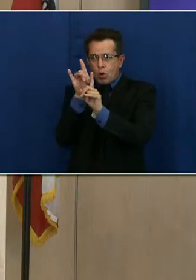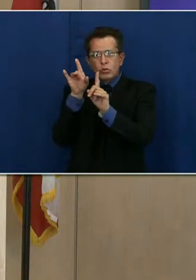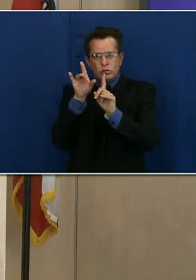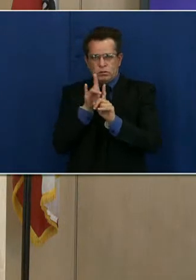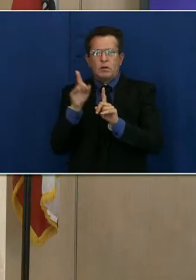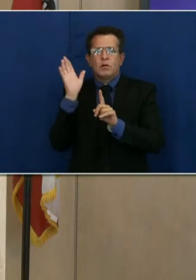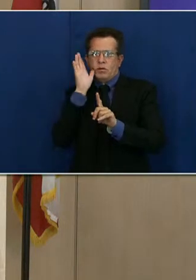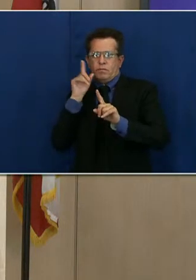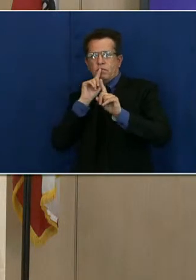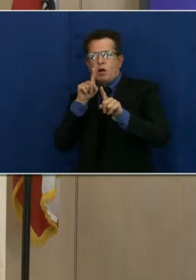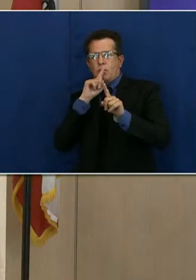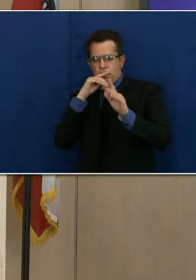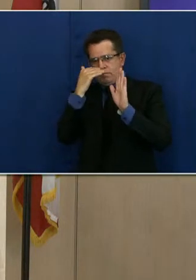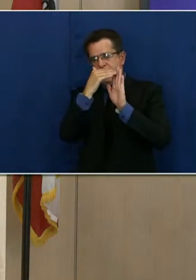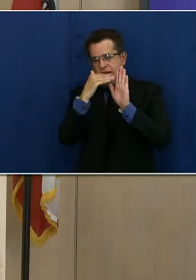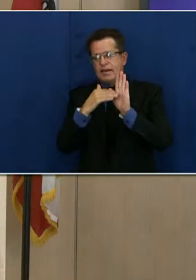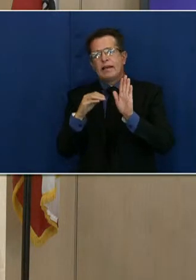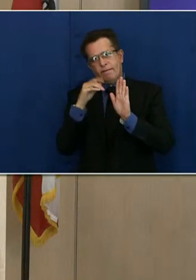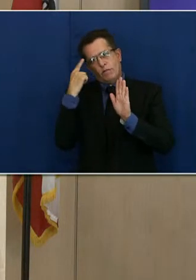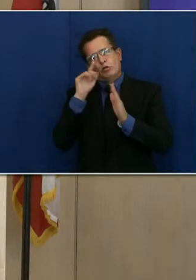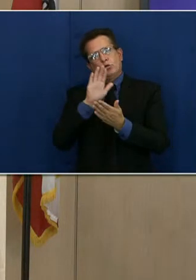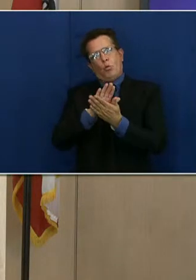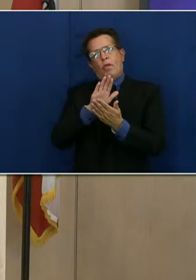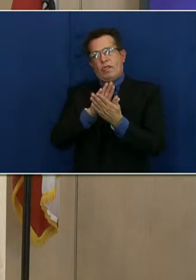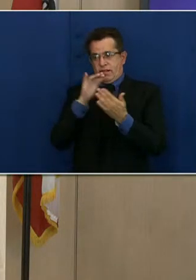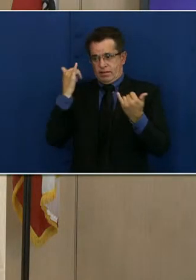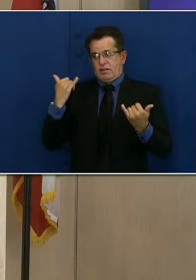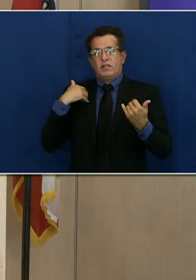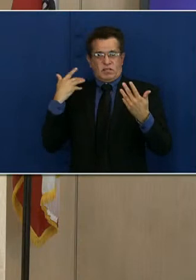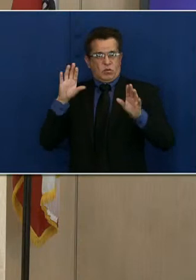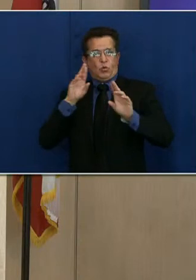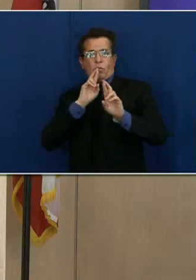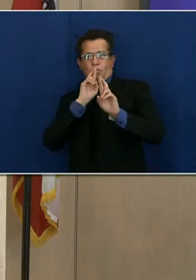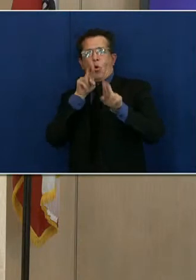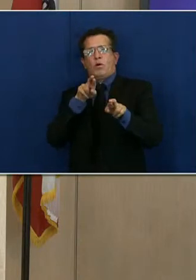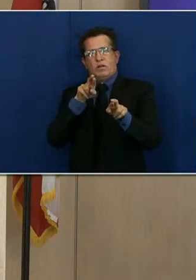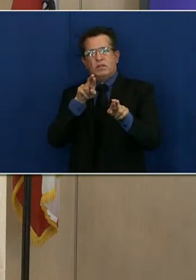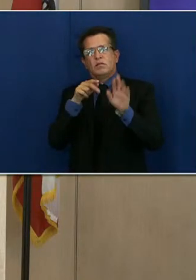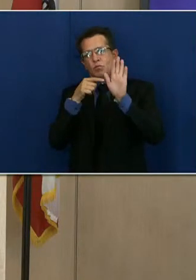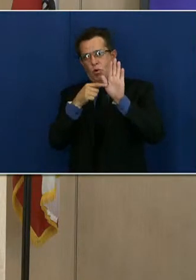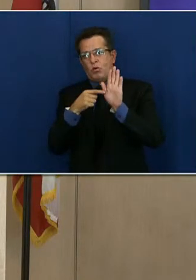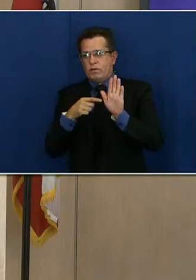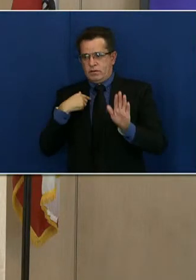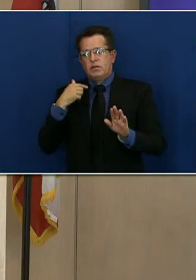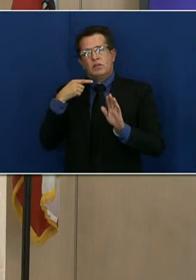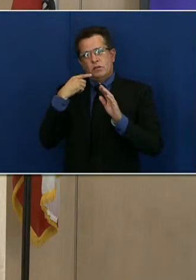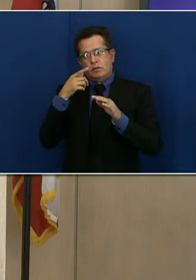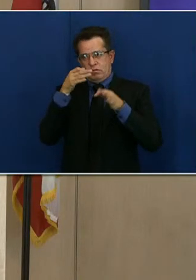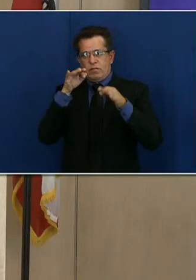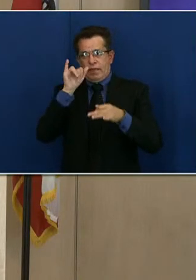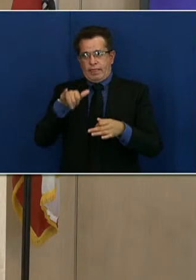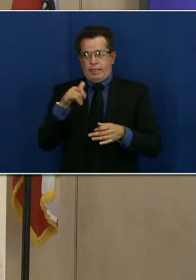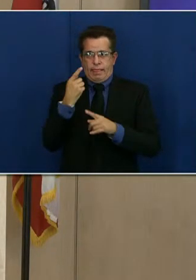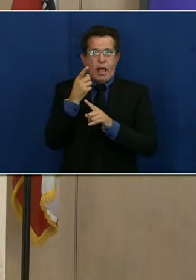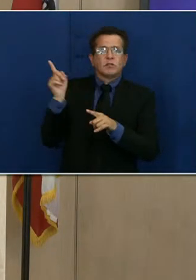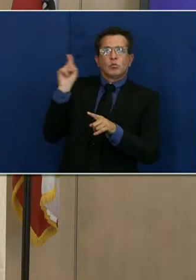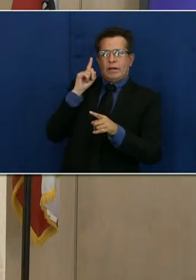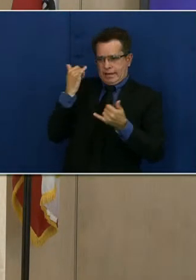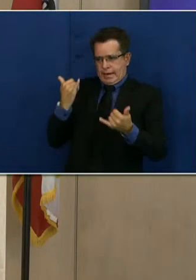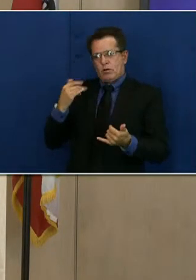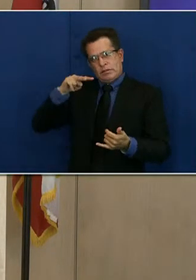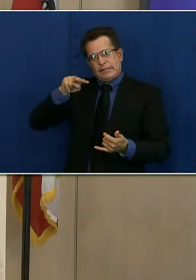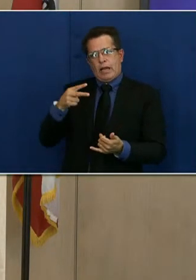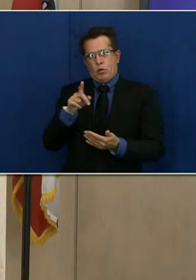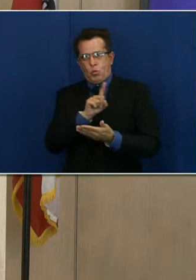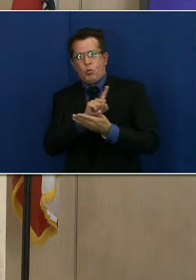exposed potentially in schools. So that information is already being reported. We talked about it last week. This is the second week, and you can find